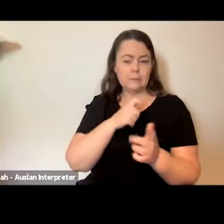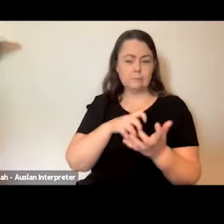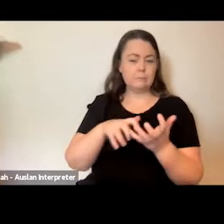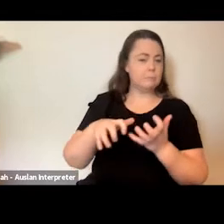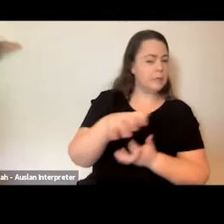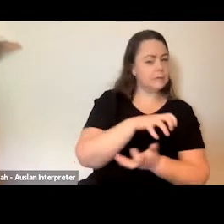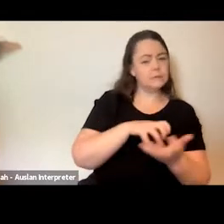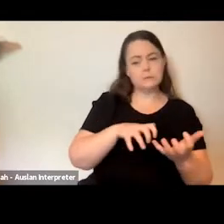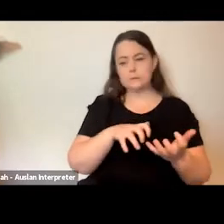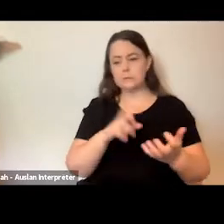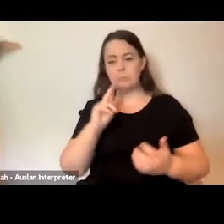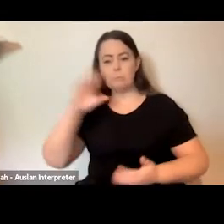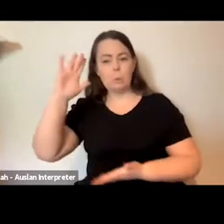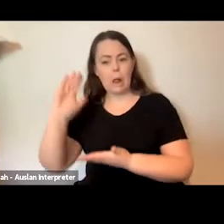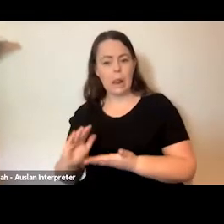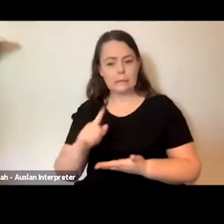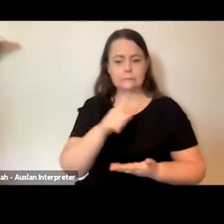to the cocaine market.